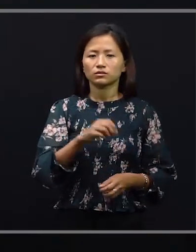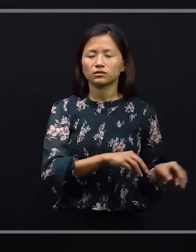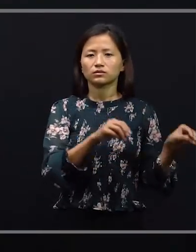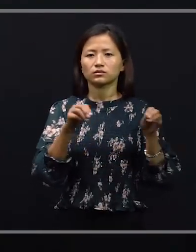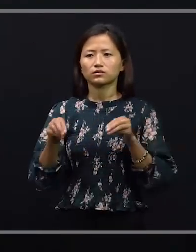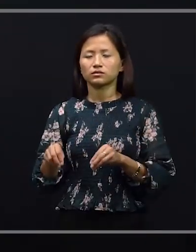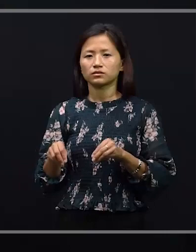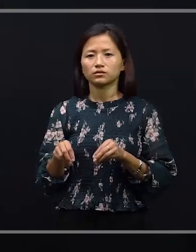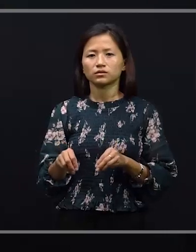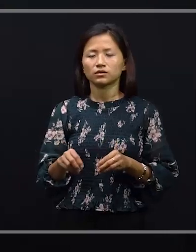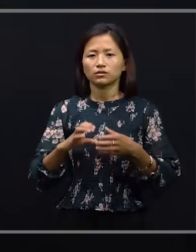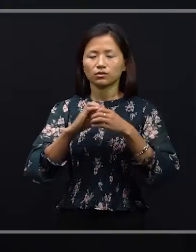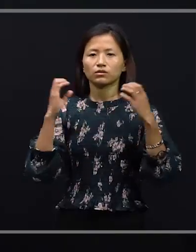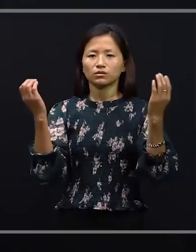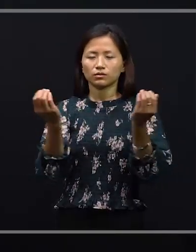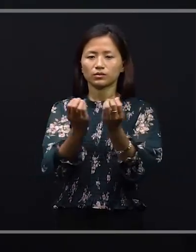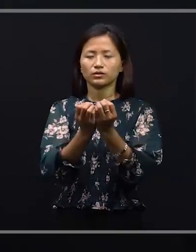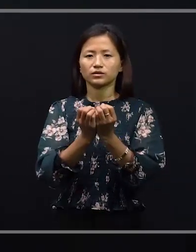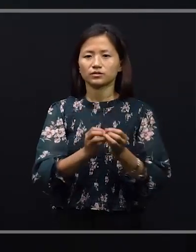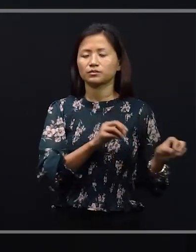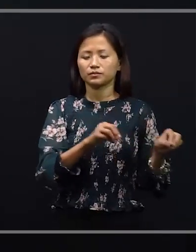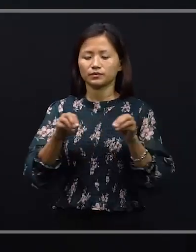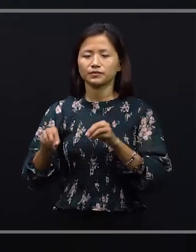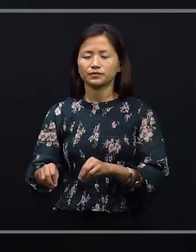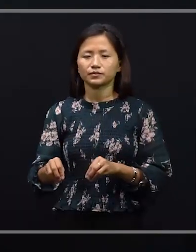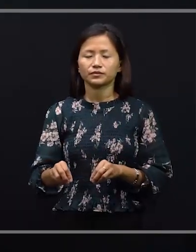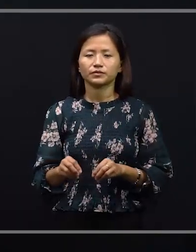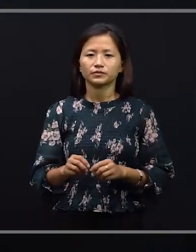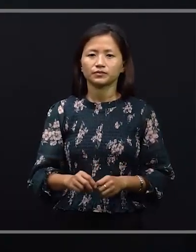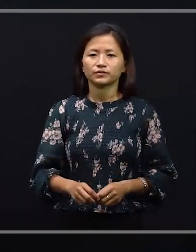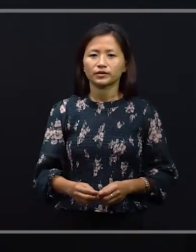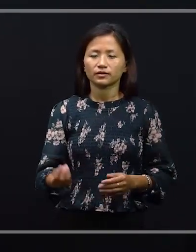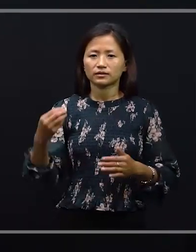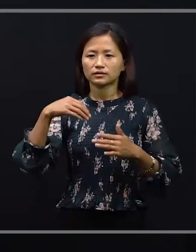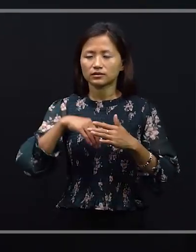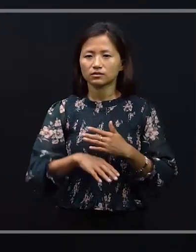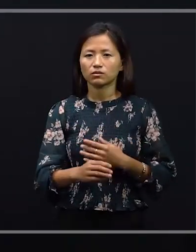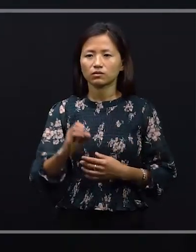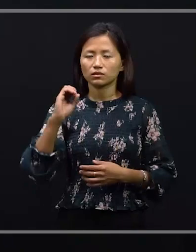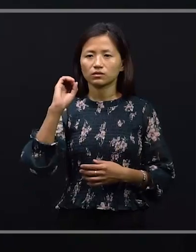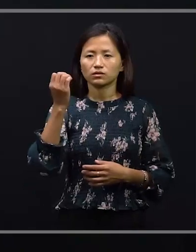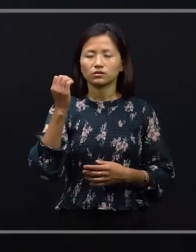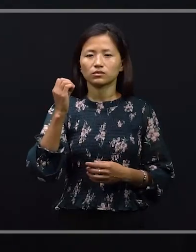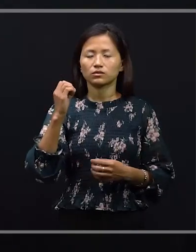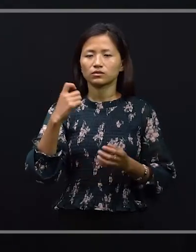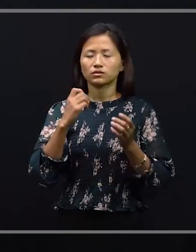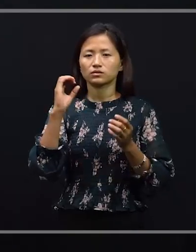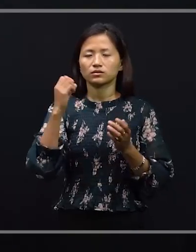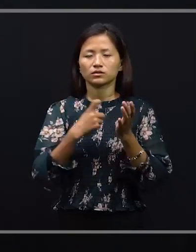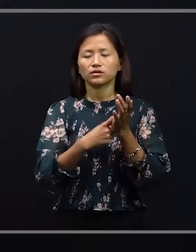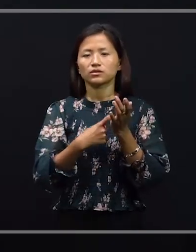was in 1922 there was an incident. Okay, an incident occurred at Chauri